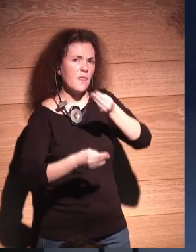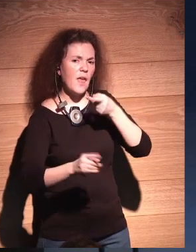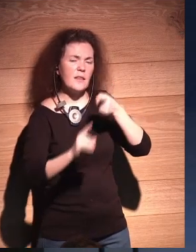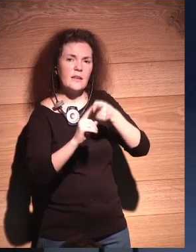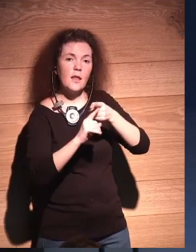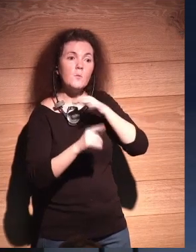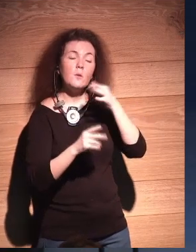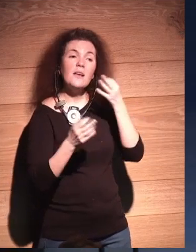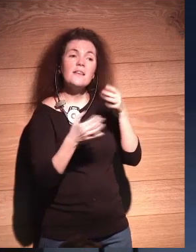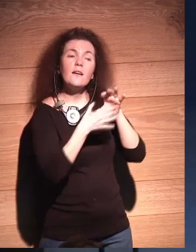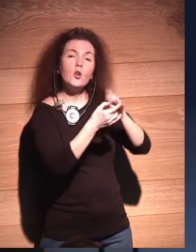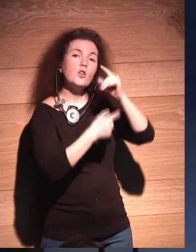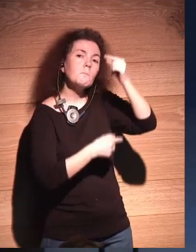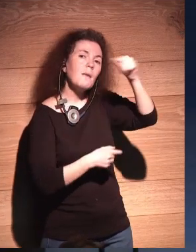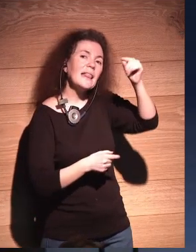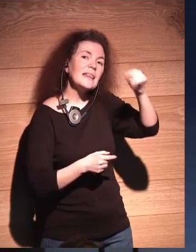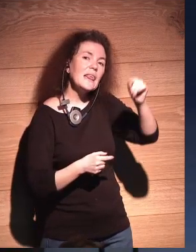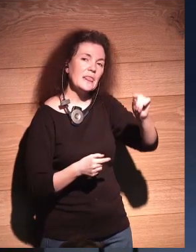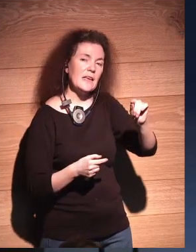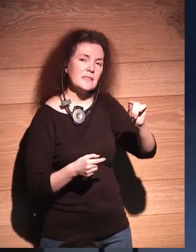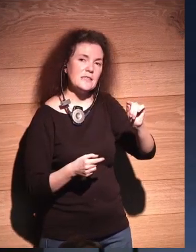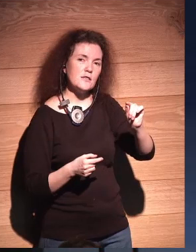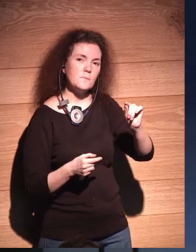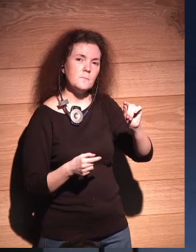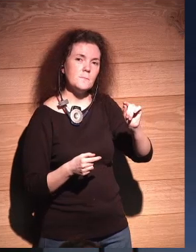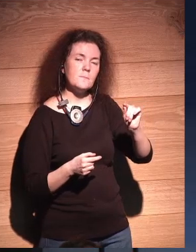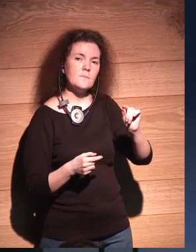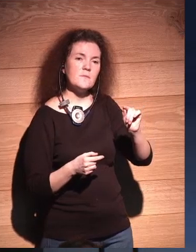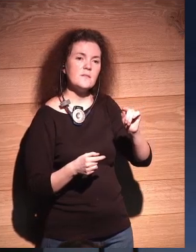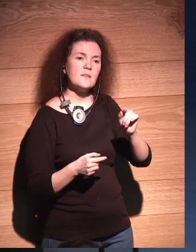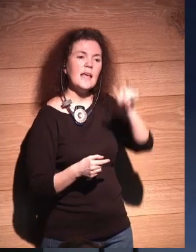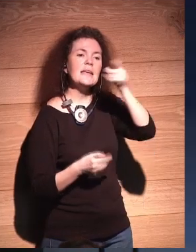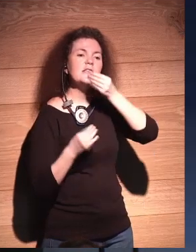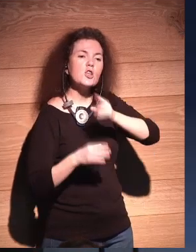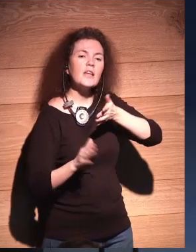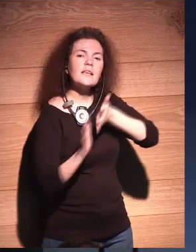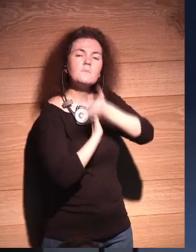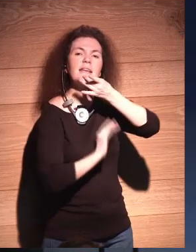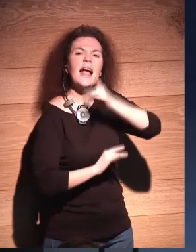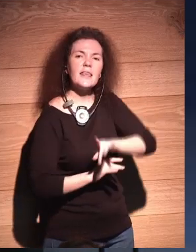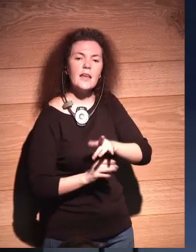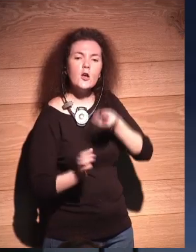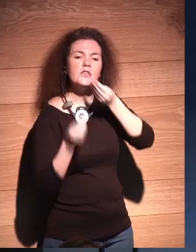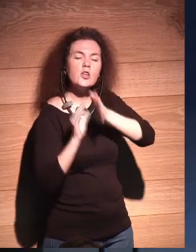is, who's telling that story and how are they telling that story. So it's a